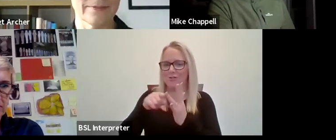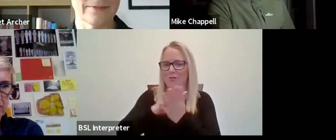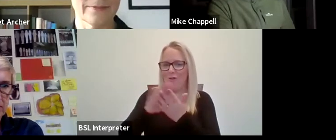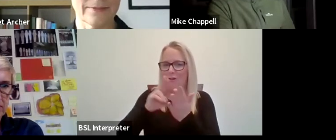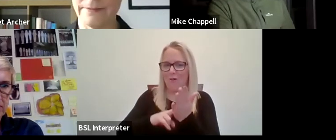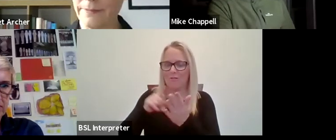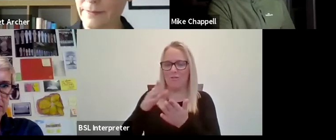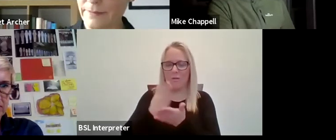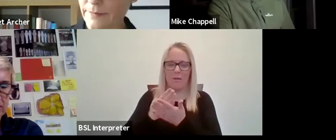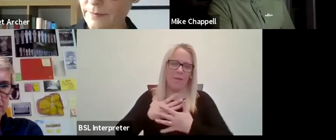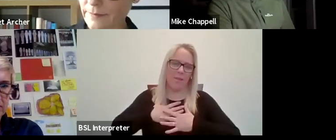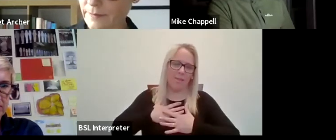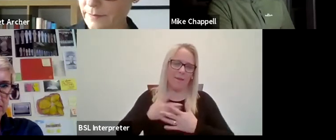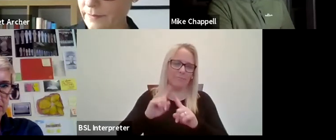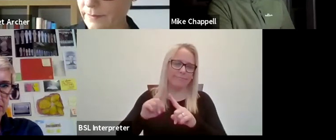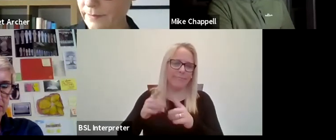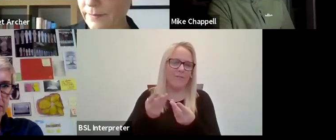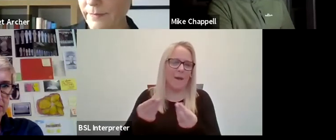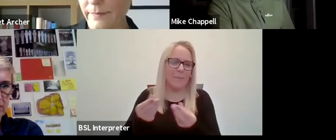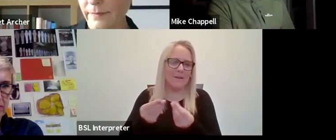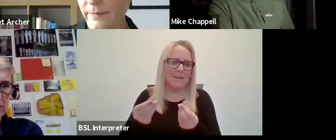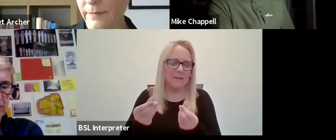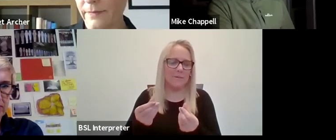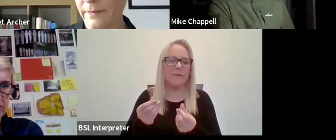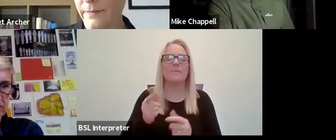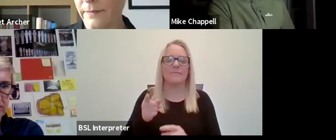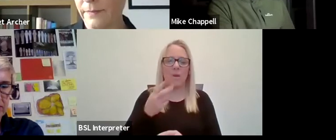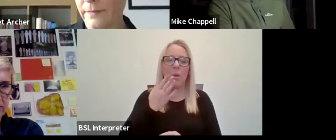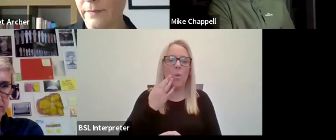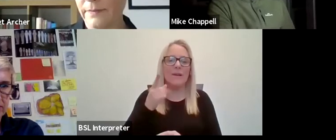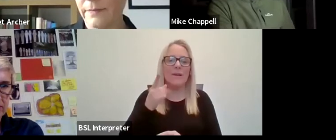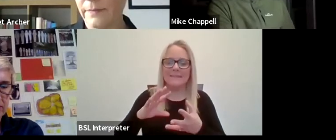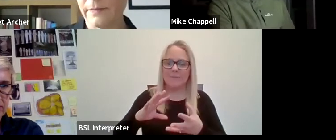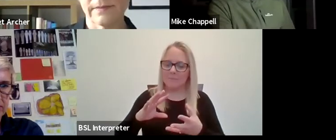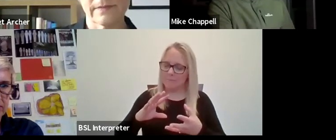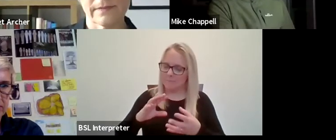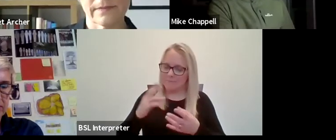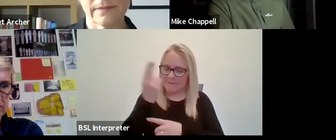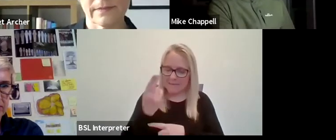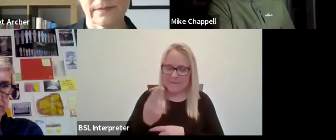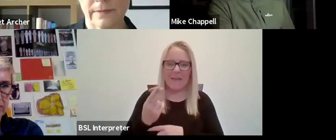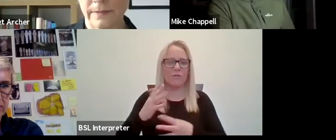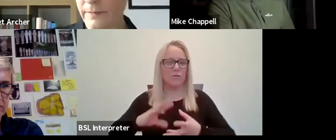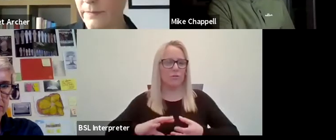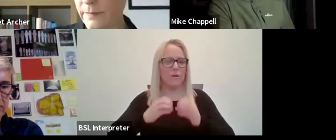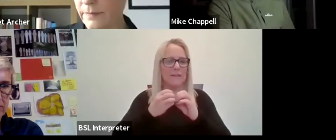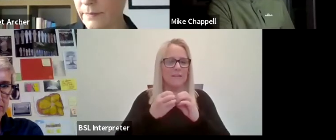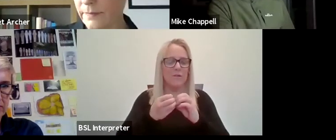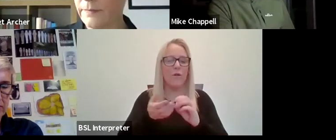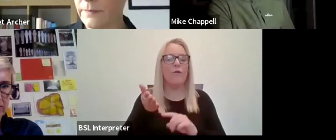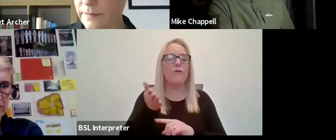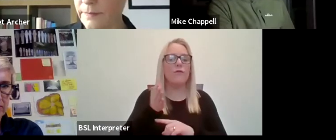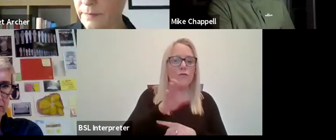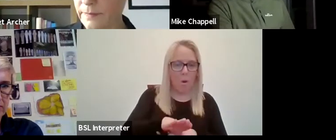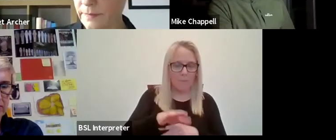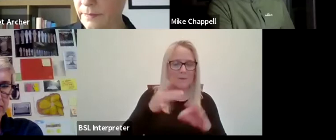framework, which asked us to say, when are we designing or creating from data? When are we designing it with